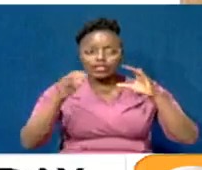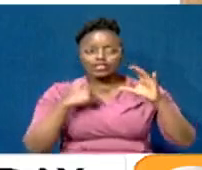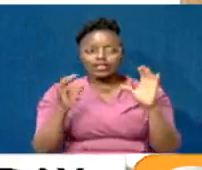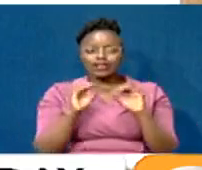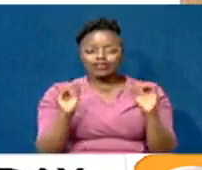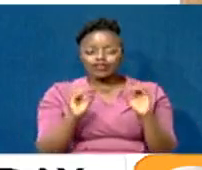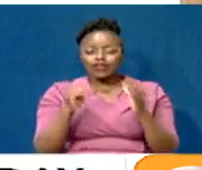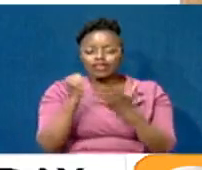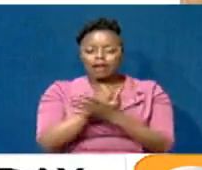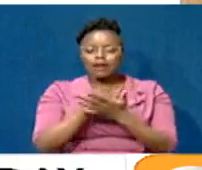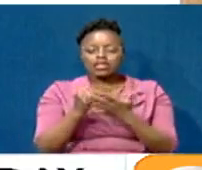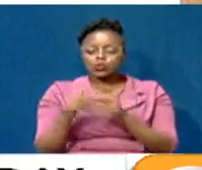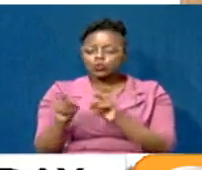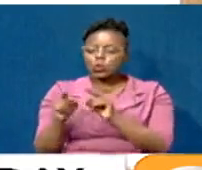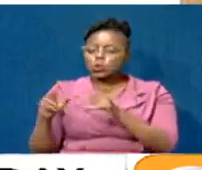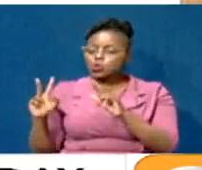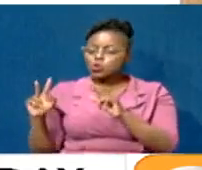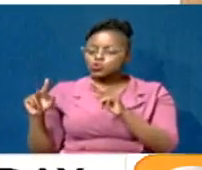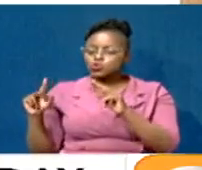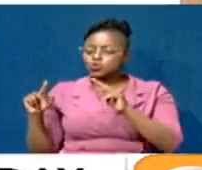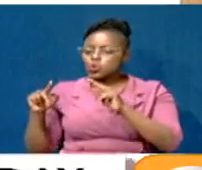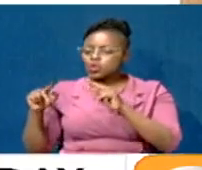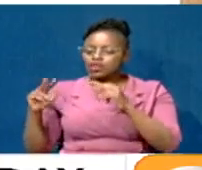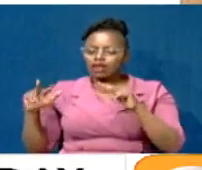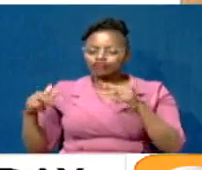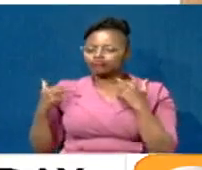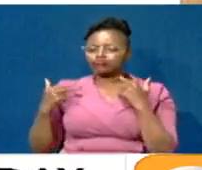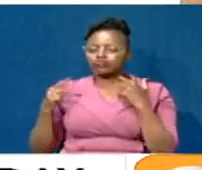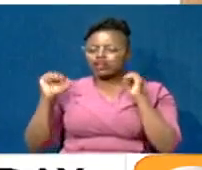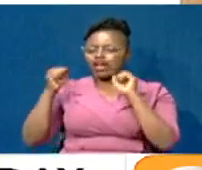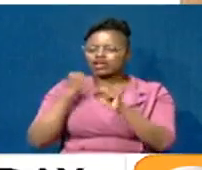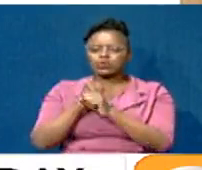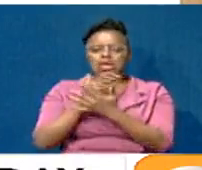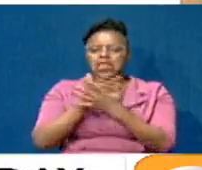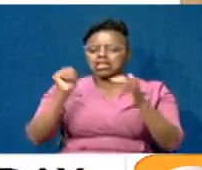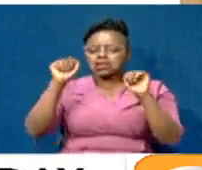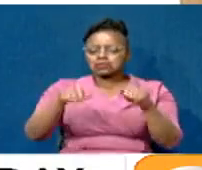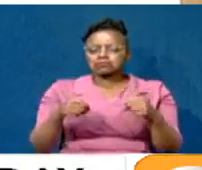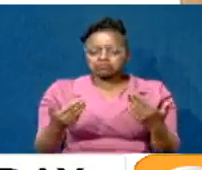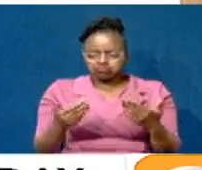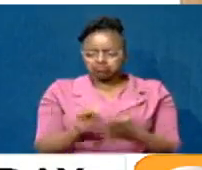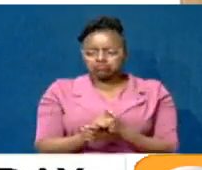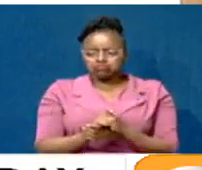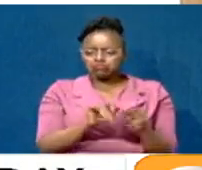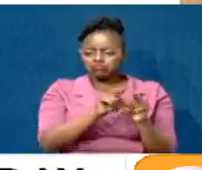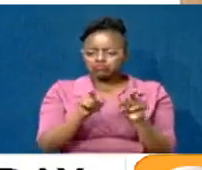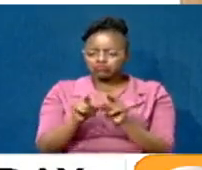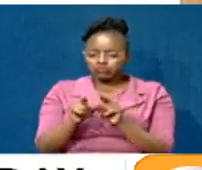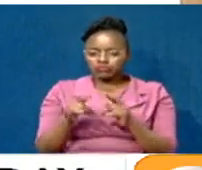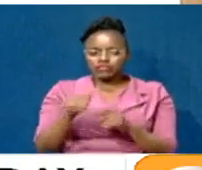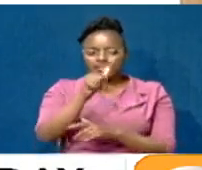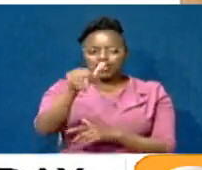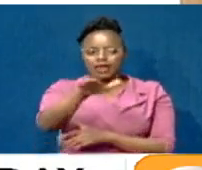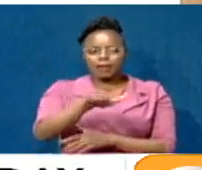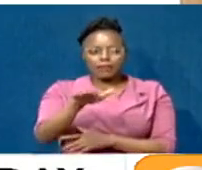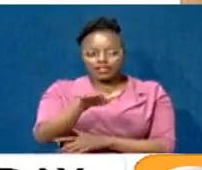your passport is confiscated, and they can do anything on you. And in Saudi and other